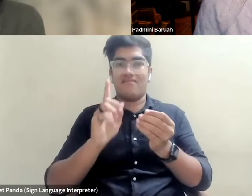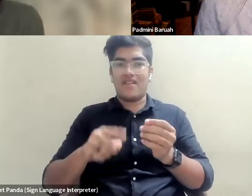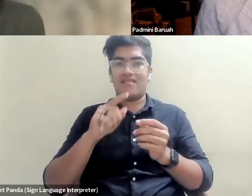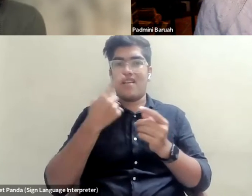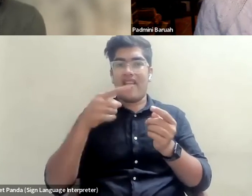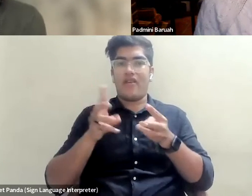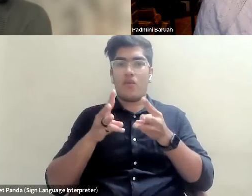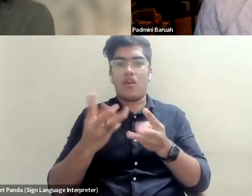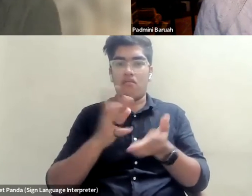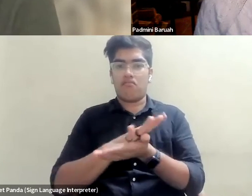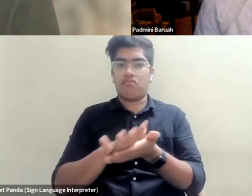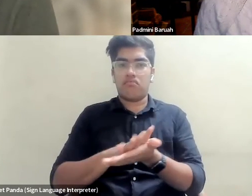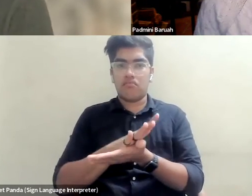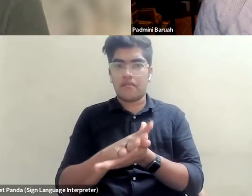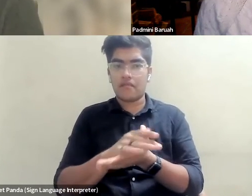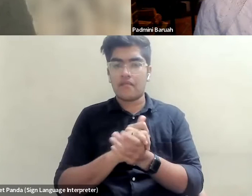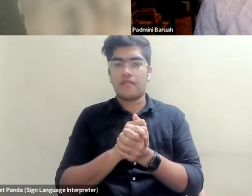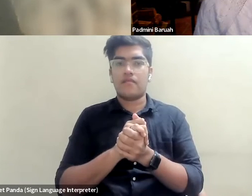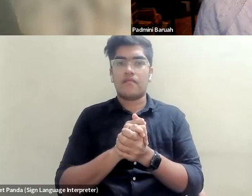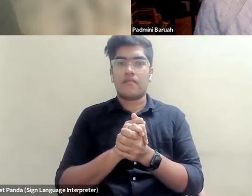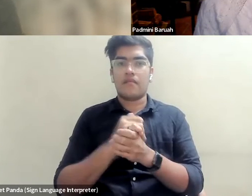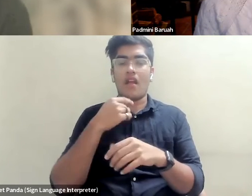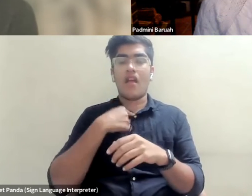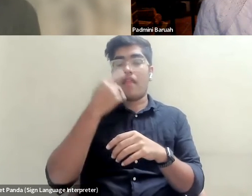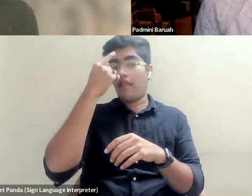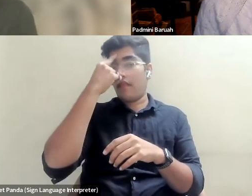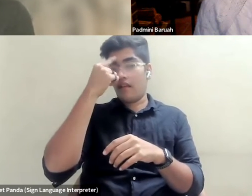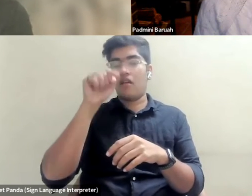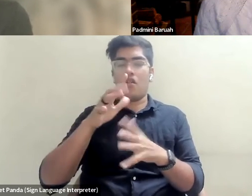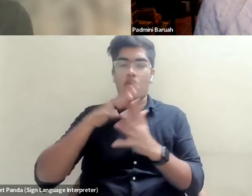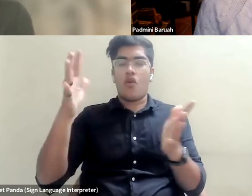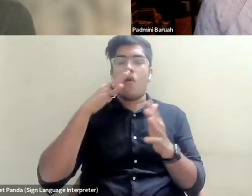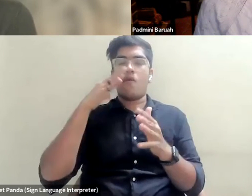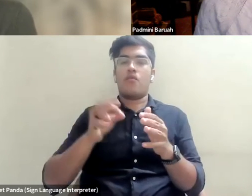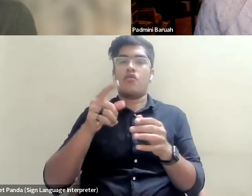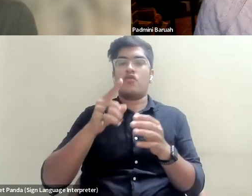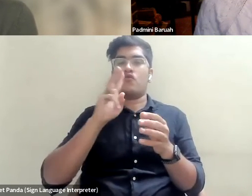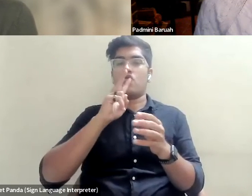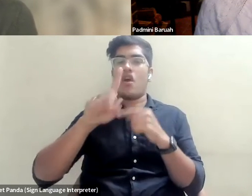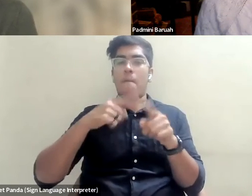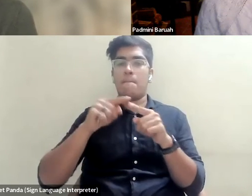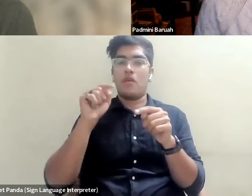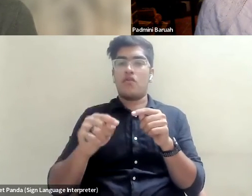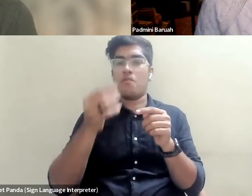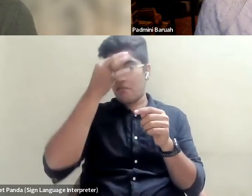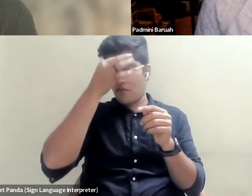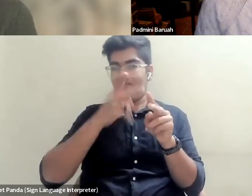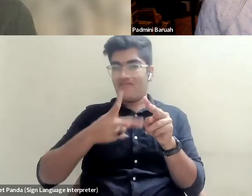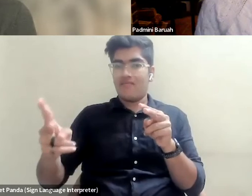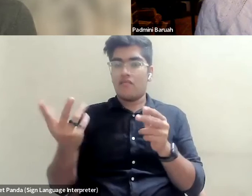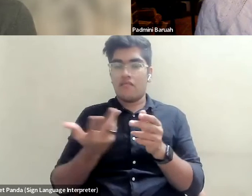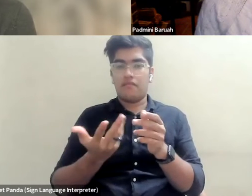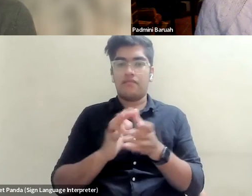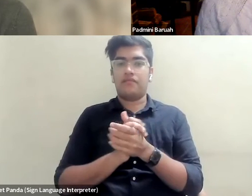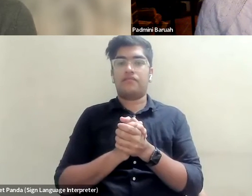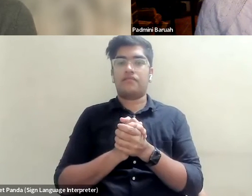legal services or lawyers. And I mean, I think it's so important that you're talking about these issues on this forum, because I think the more we